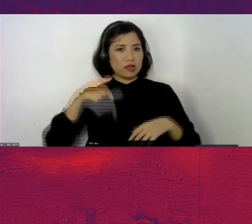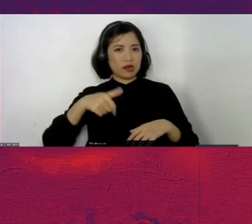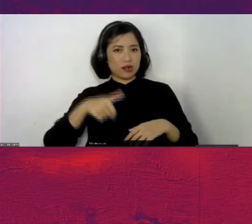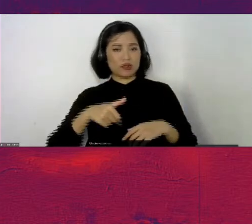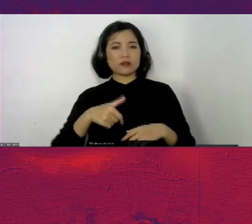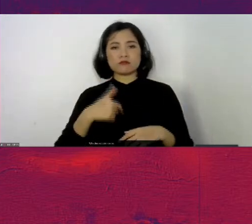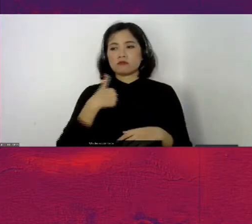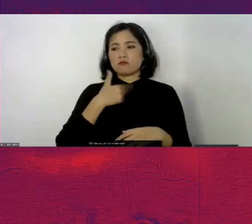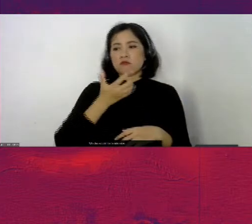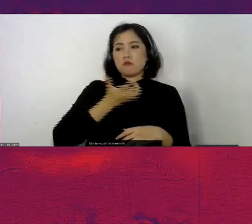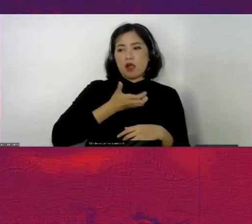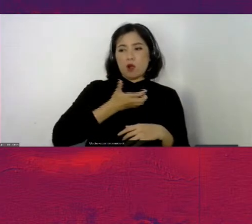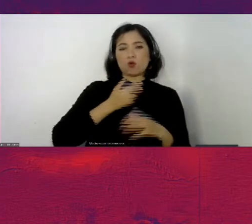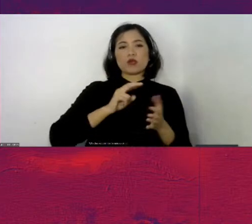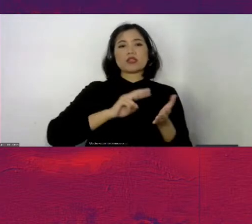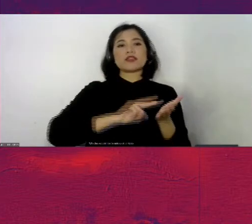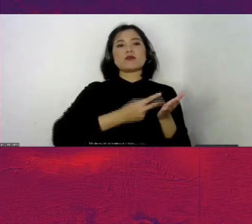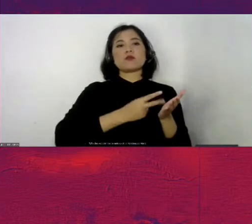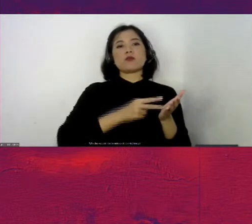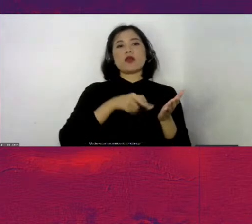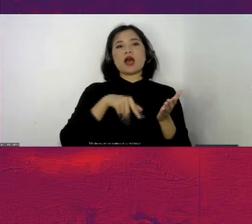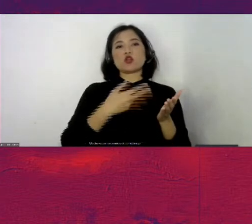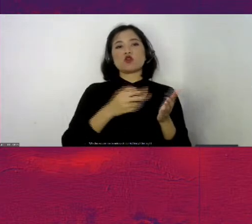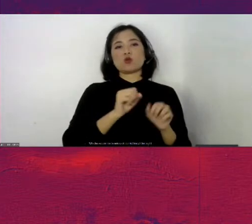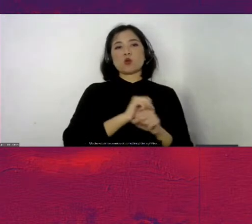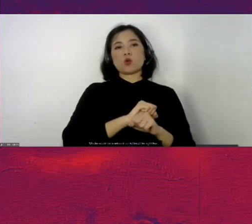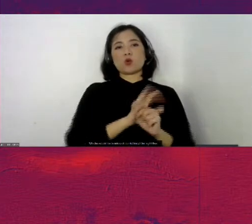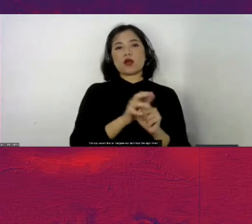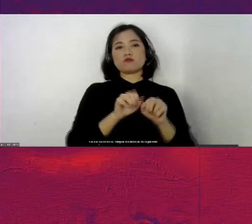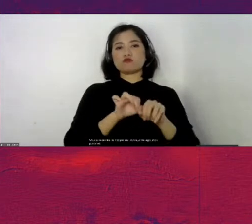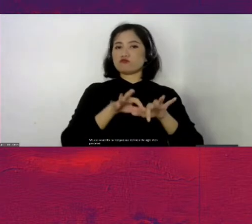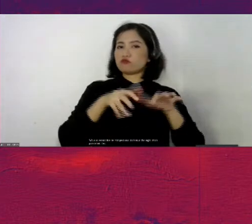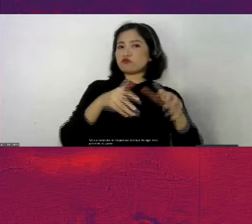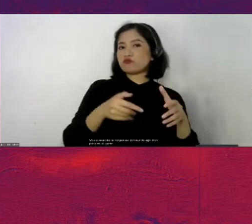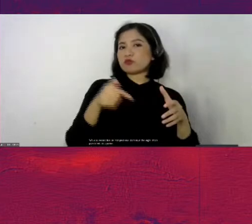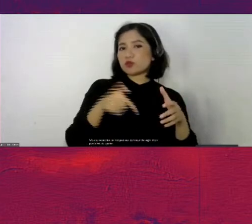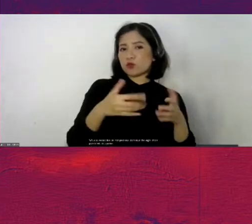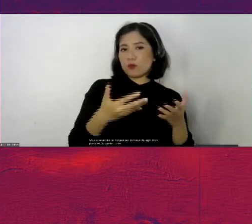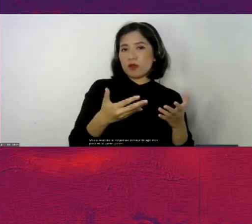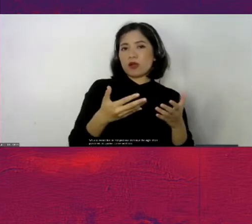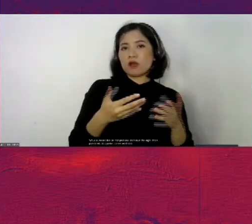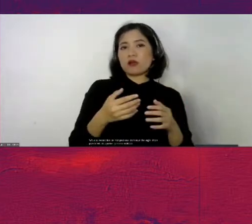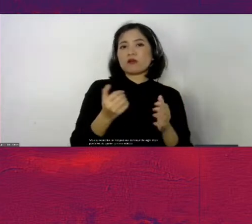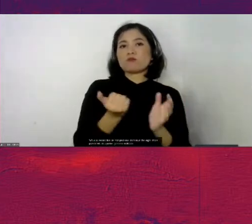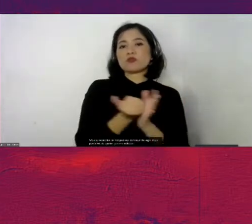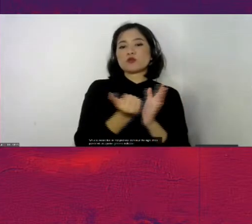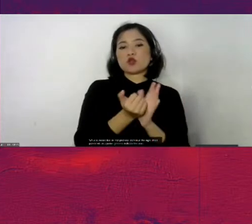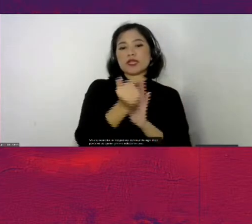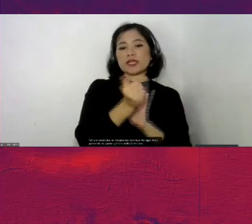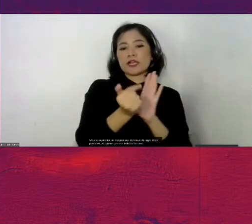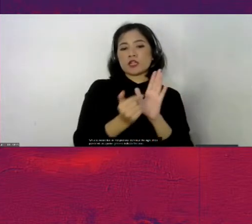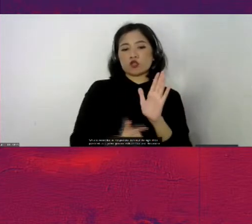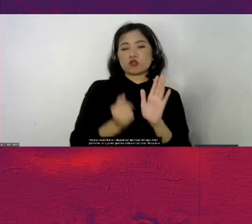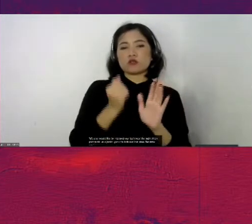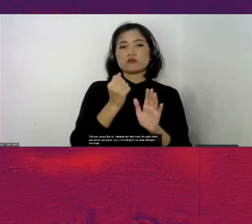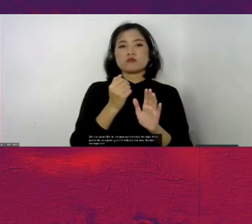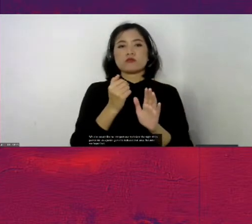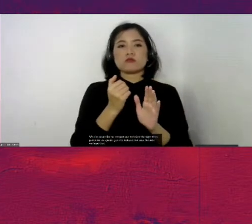to interpret or take the COVID-19 pandemic as a genuine indicator, yeah, because we hope